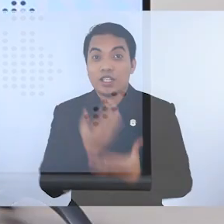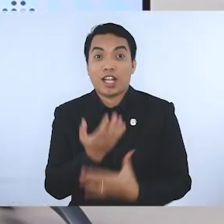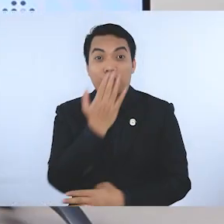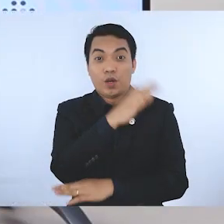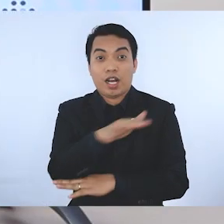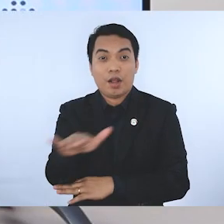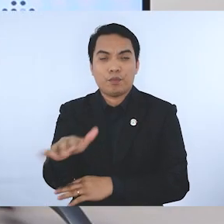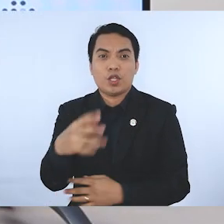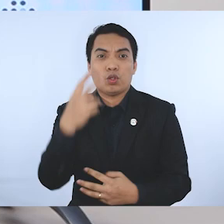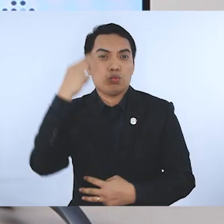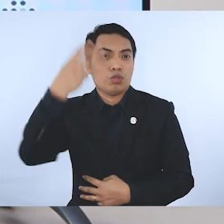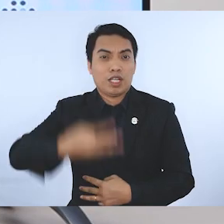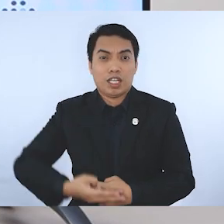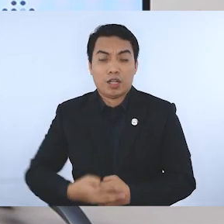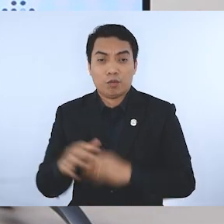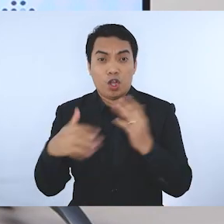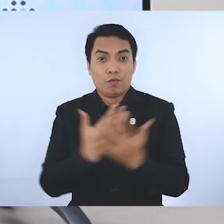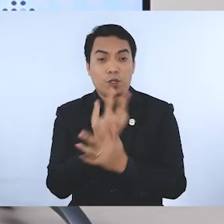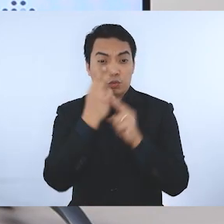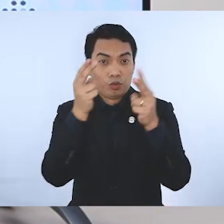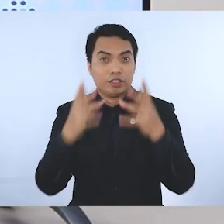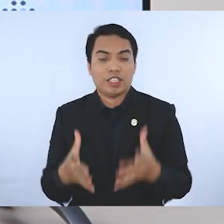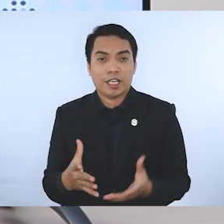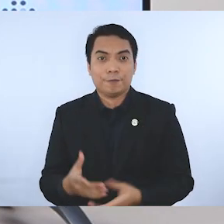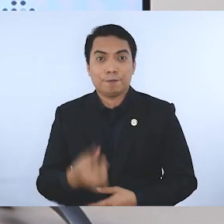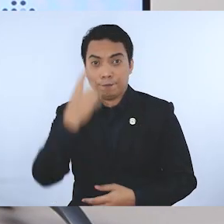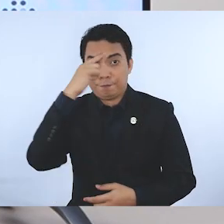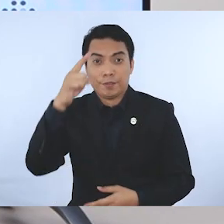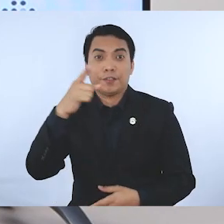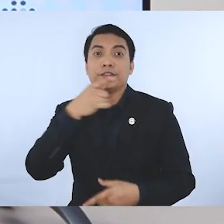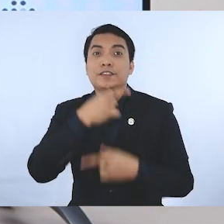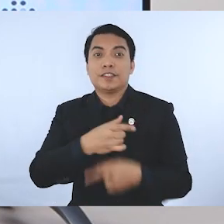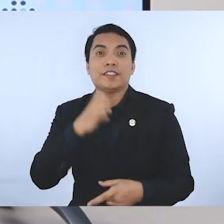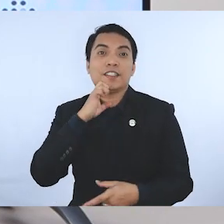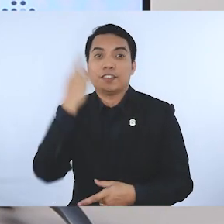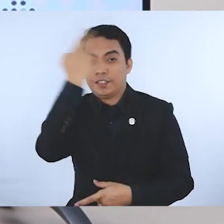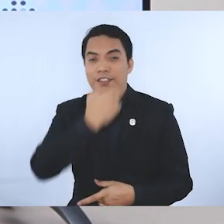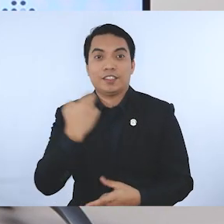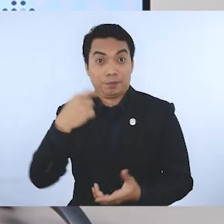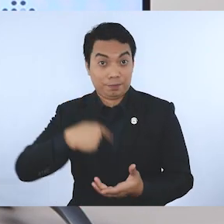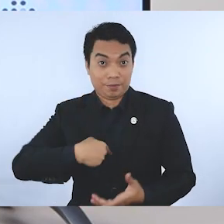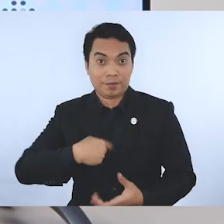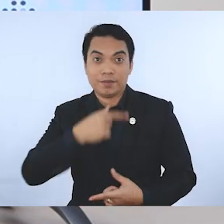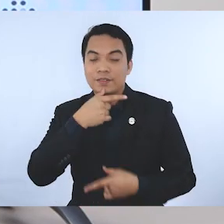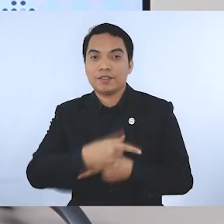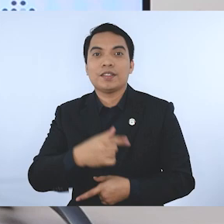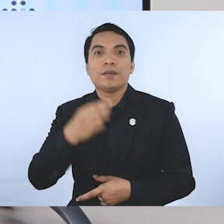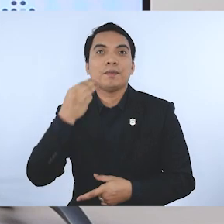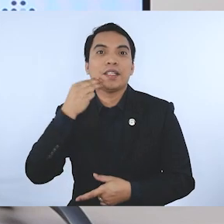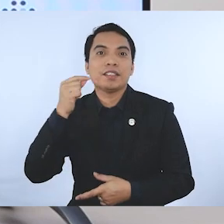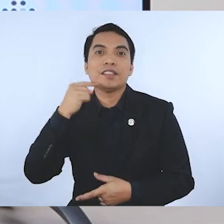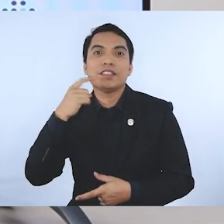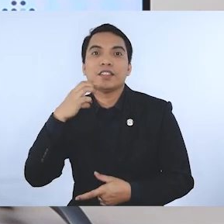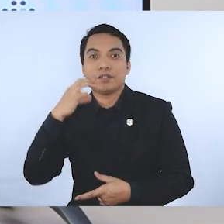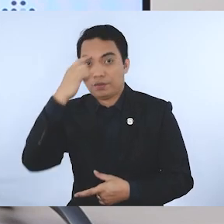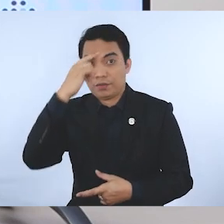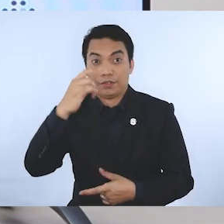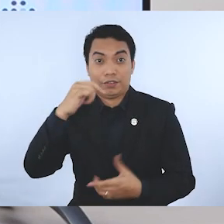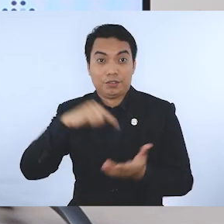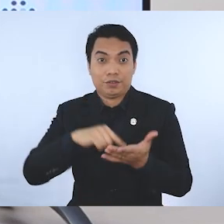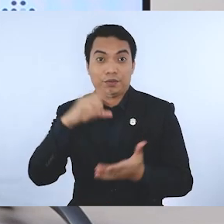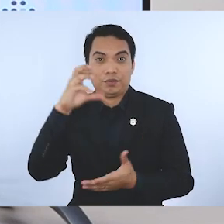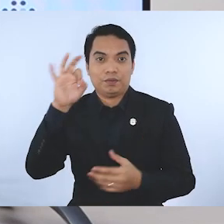Good afternoon and welcome to our viewers. On behalf of Sister Ella Ronquillo, I'm Sister May Ann de la Cruz and this is CFO